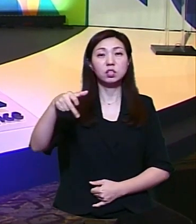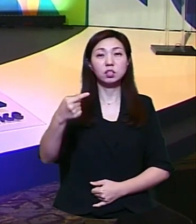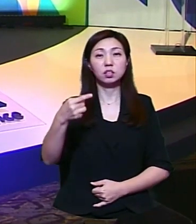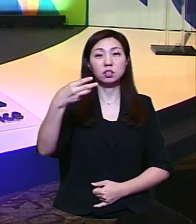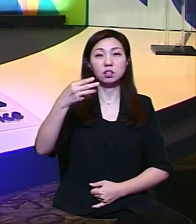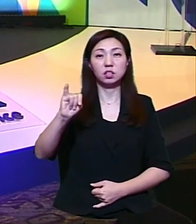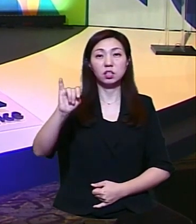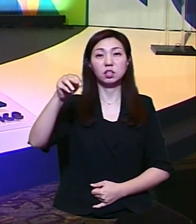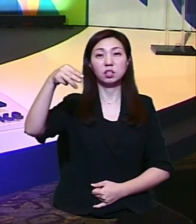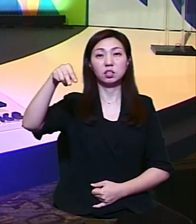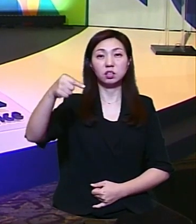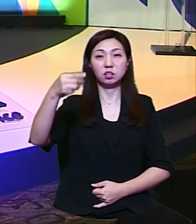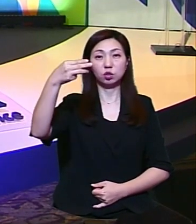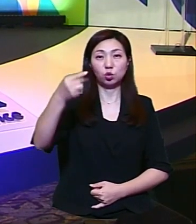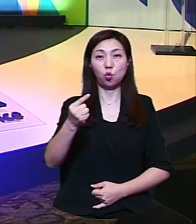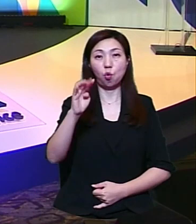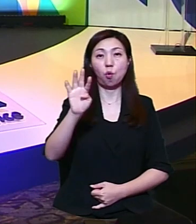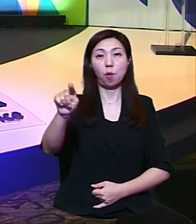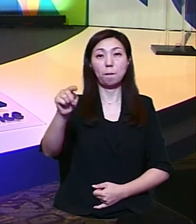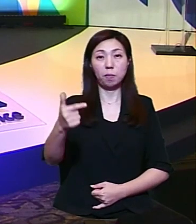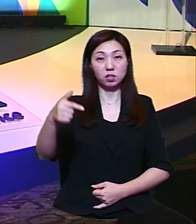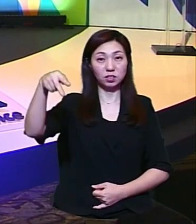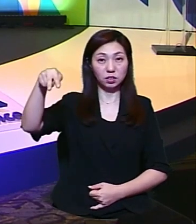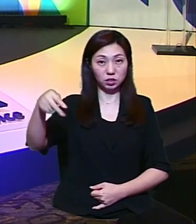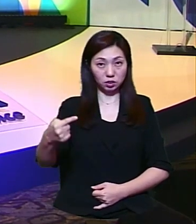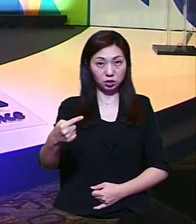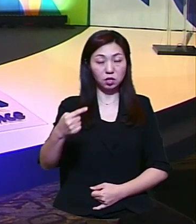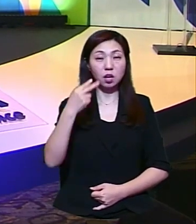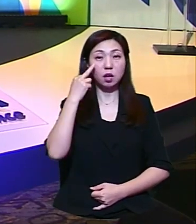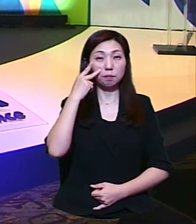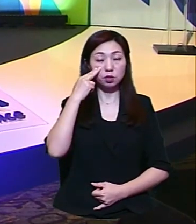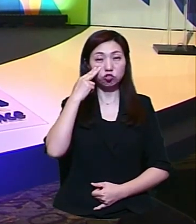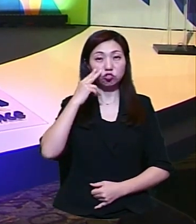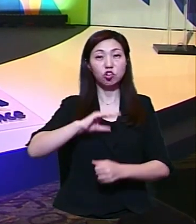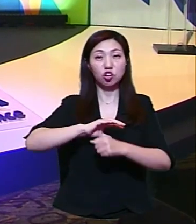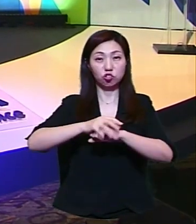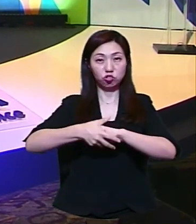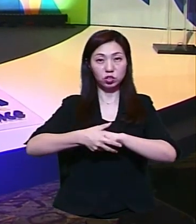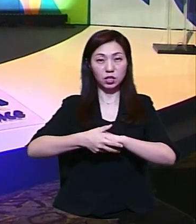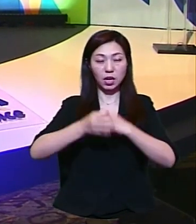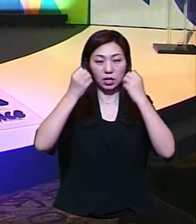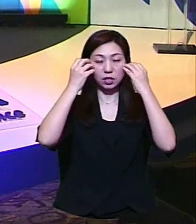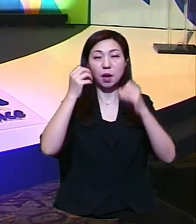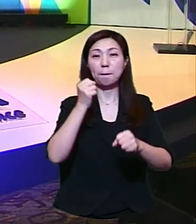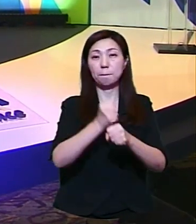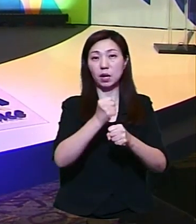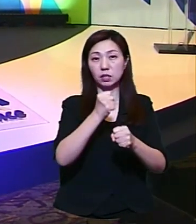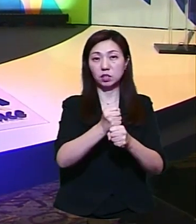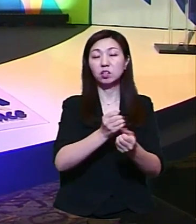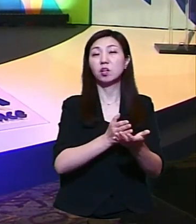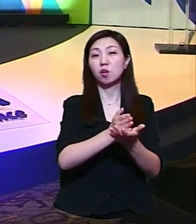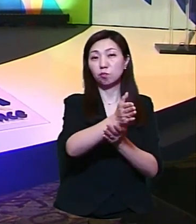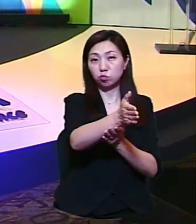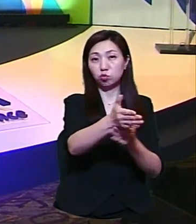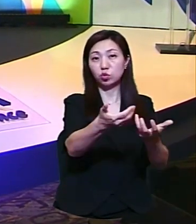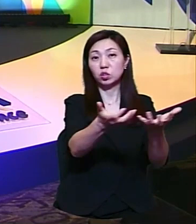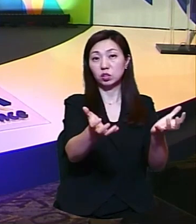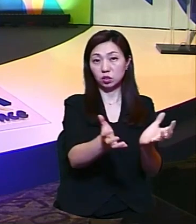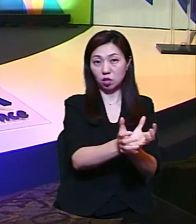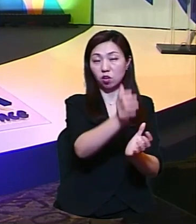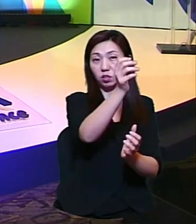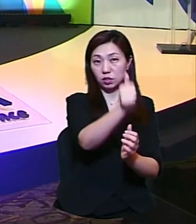director for technology innovation in Technology and Research Hub at